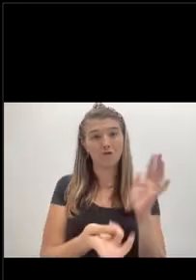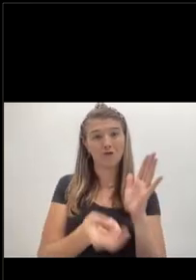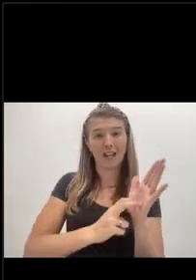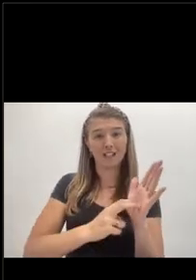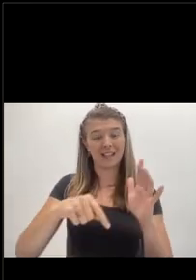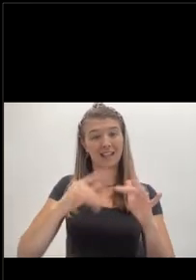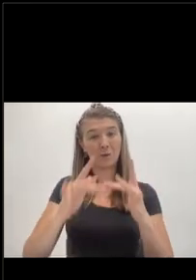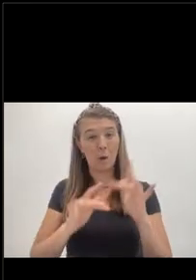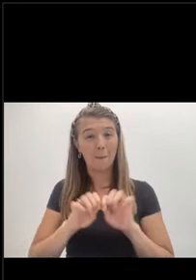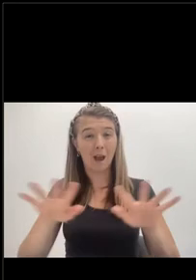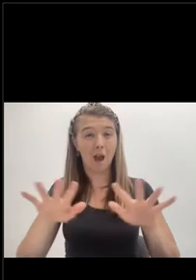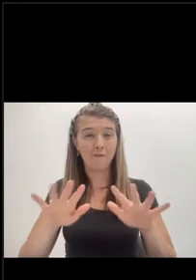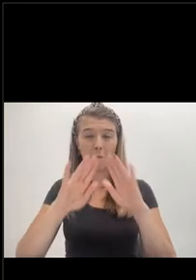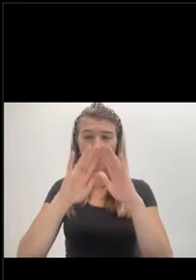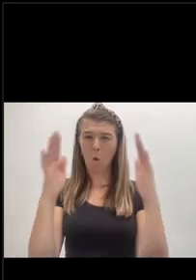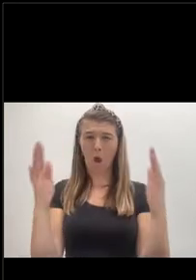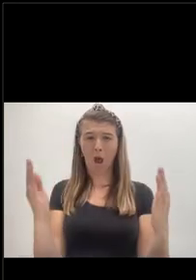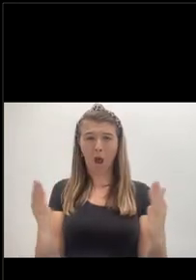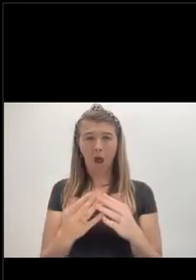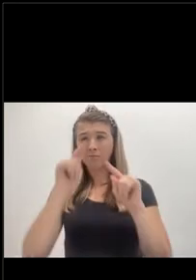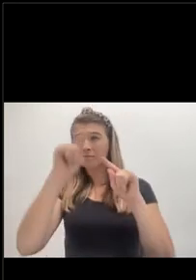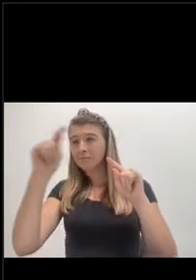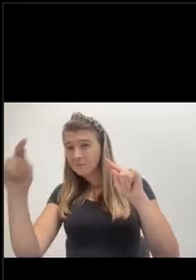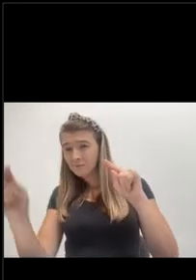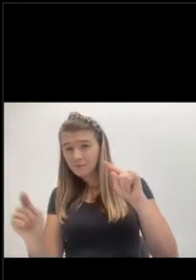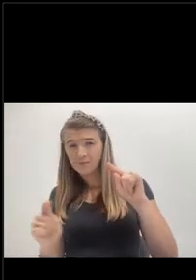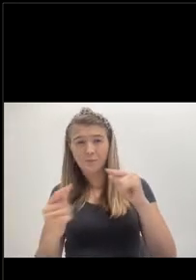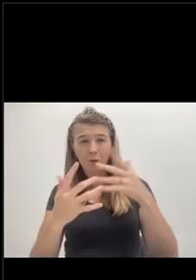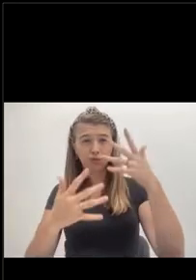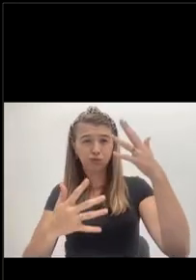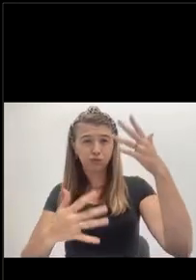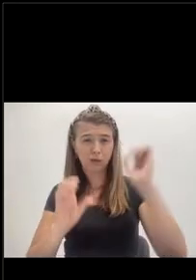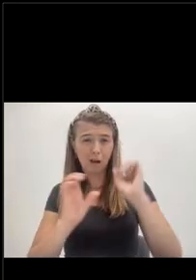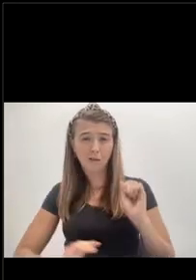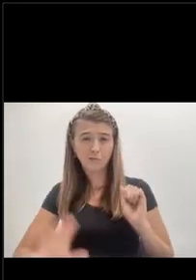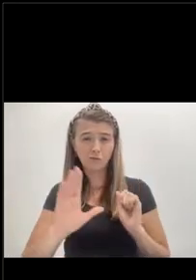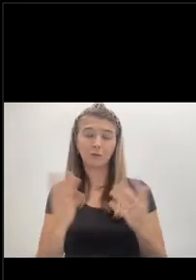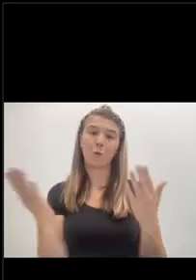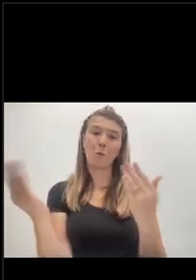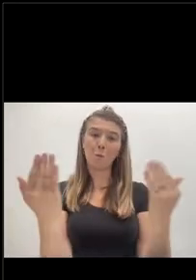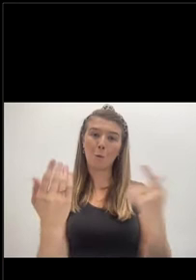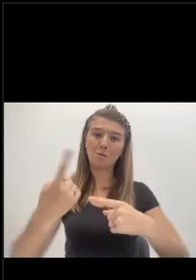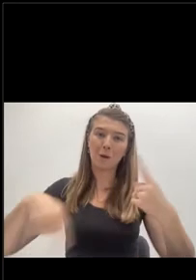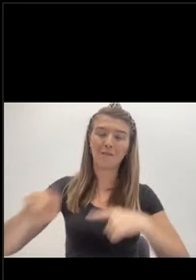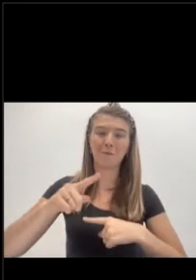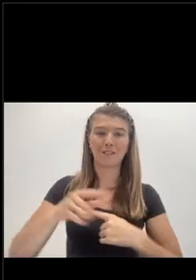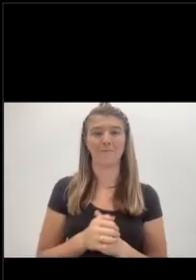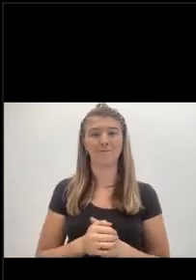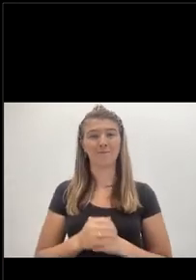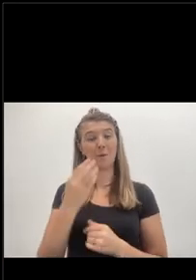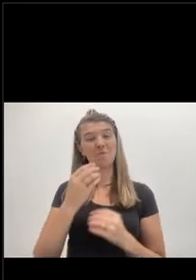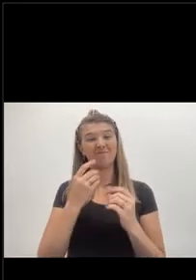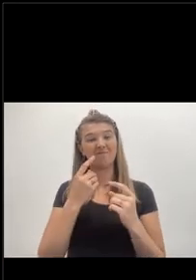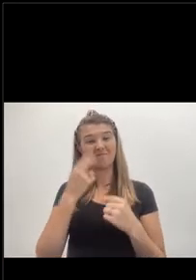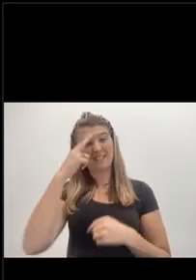Ghana, Algeria, Thailand, and so many more. So welcome along, everybody. As Ben mentioned, my name is Cathy